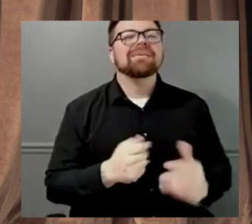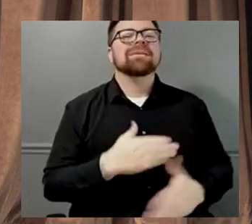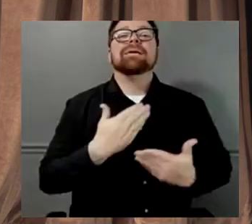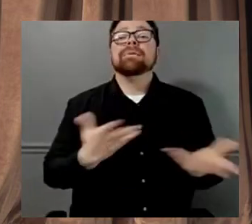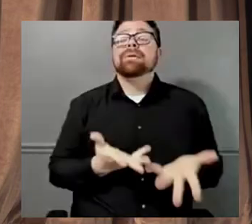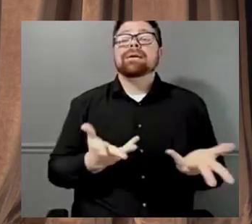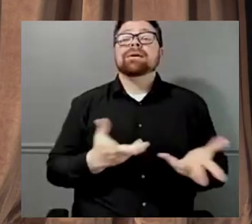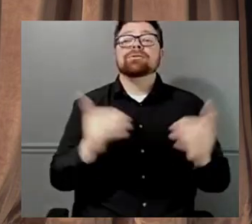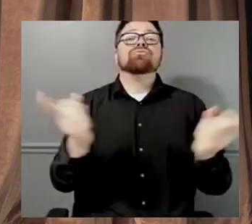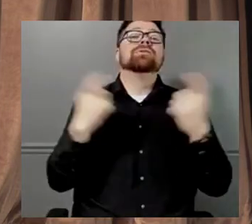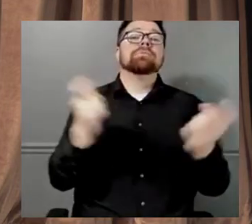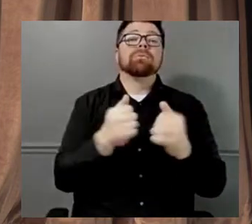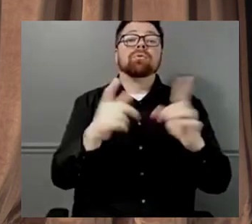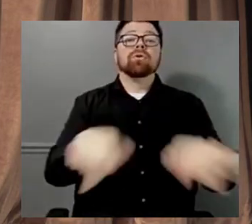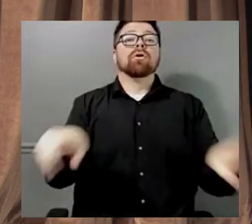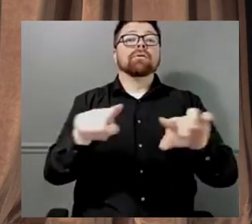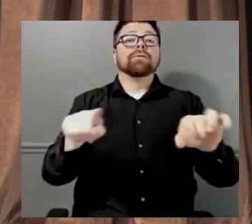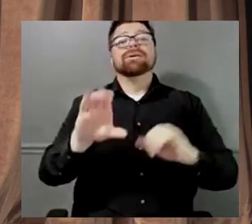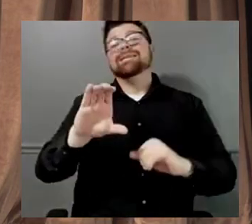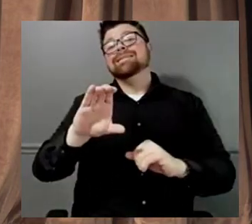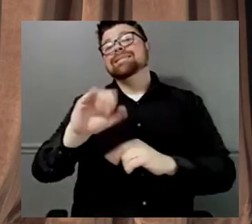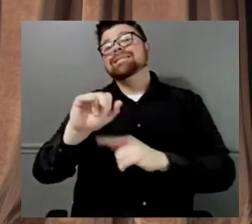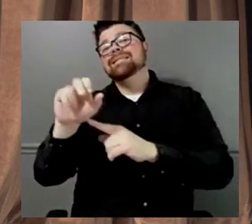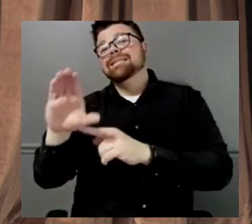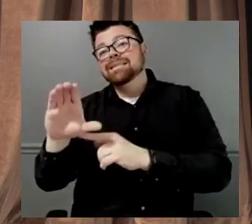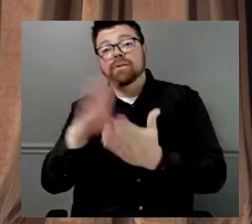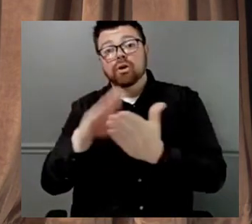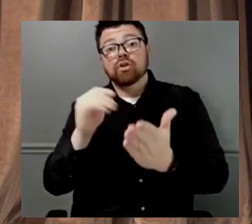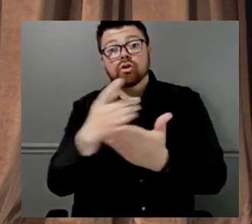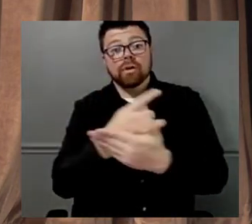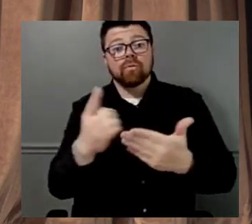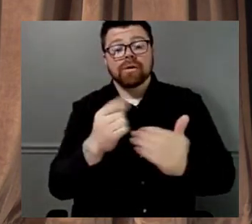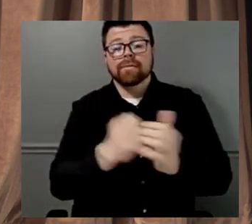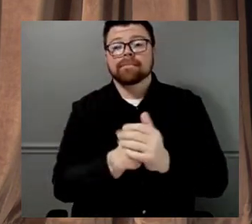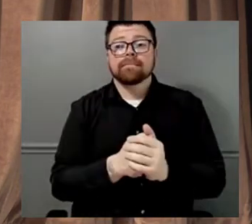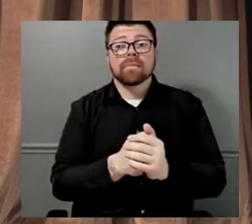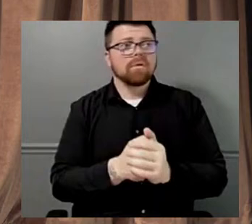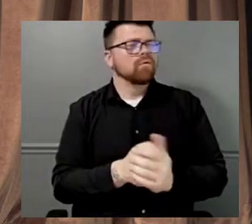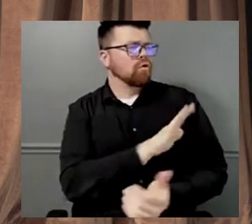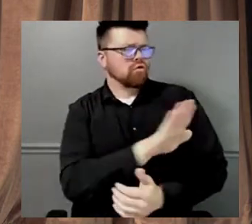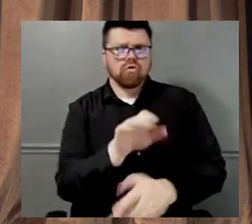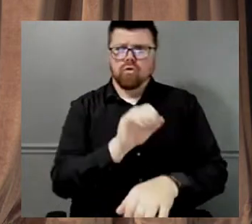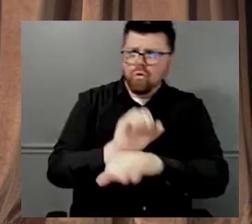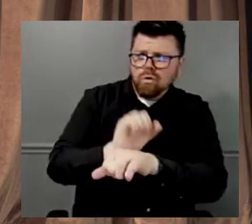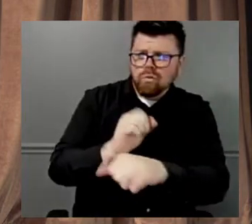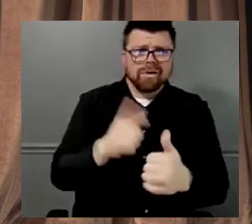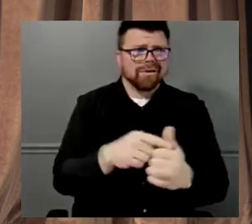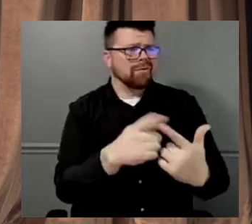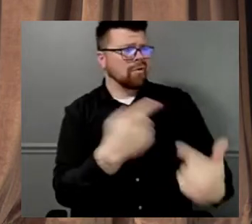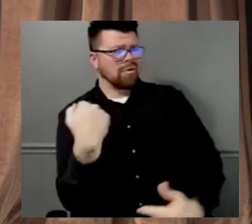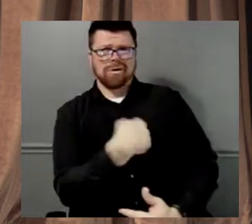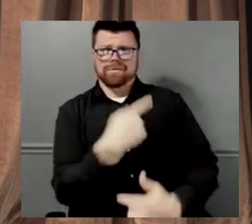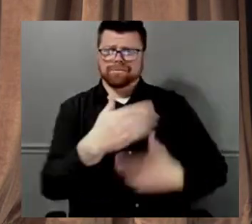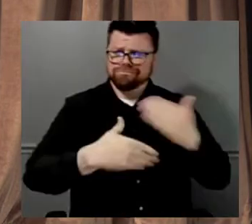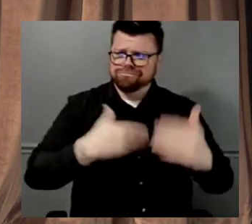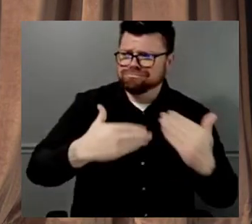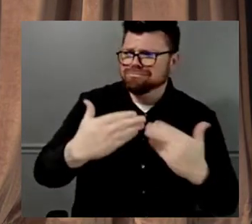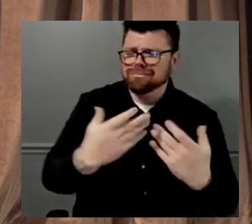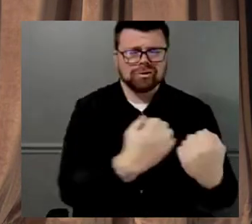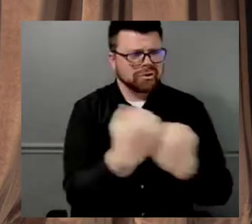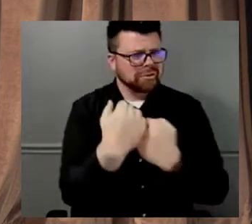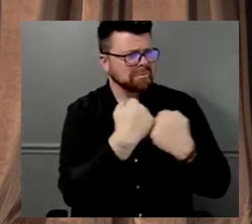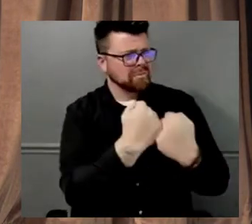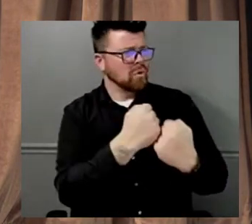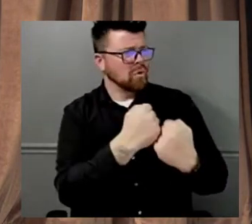celebrate with you during Civic Learning Week for the work that you've done, for what we all do as we continue to support civic learning